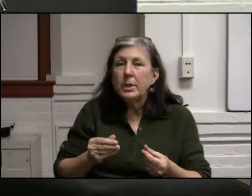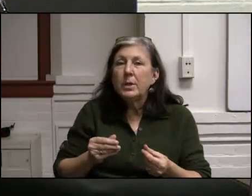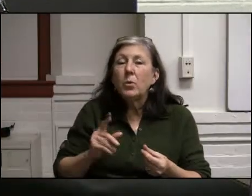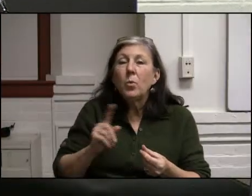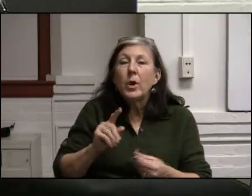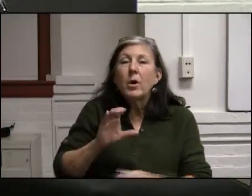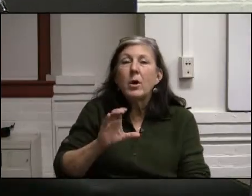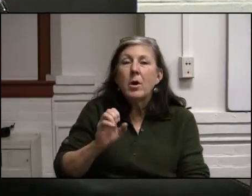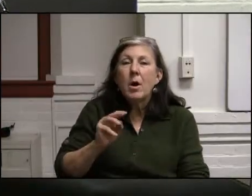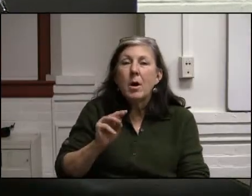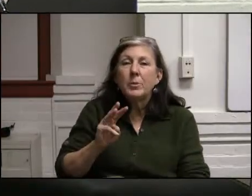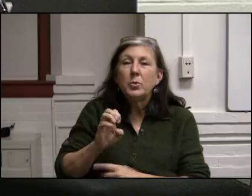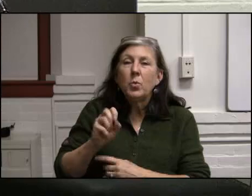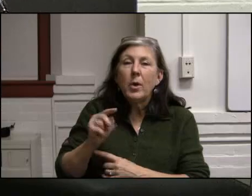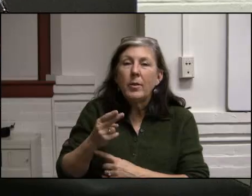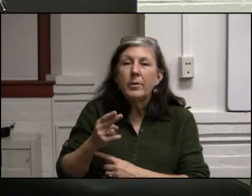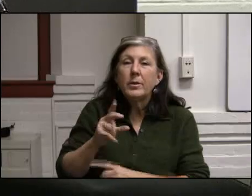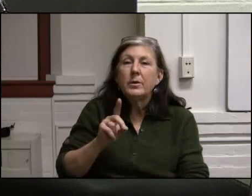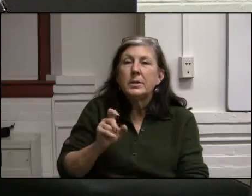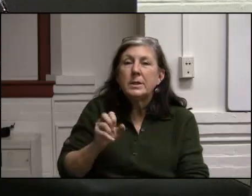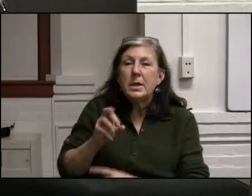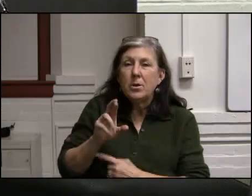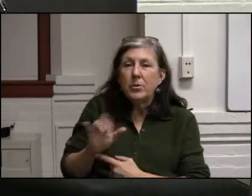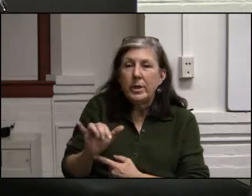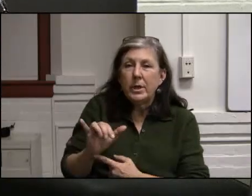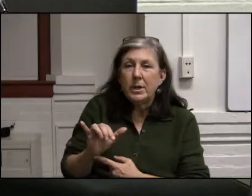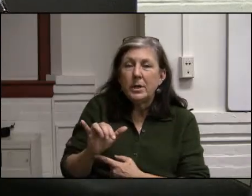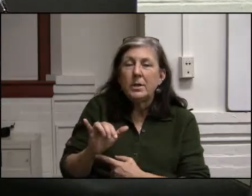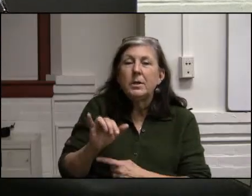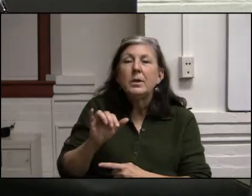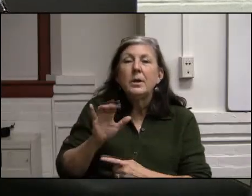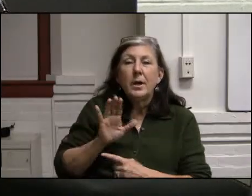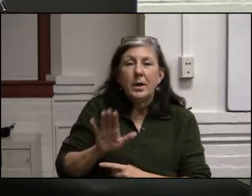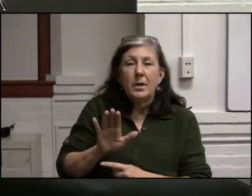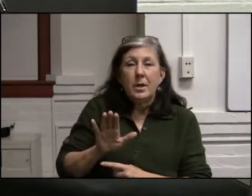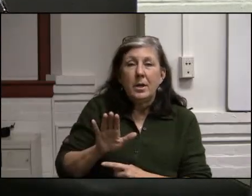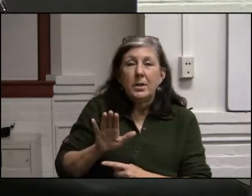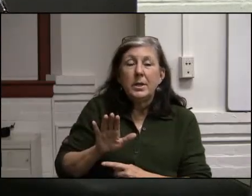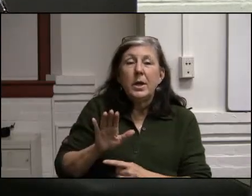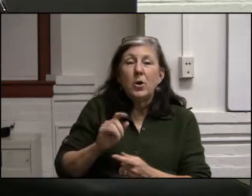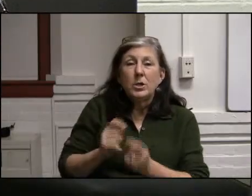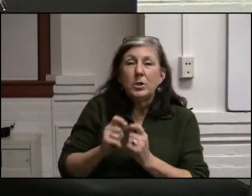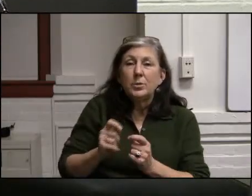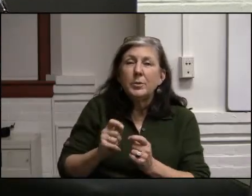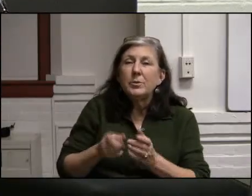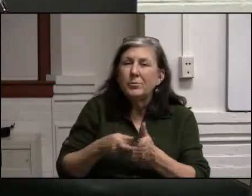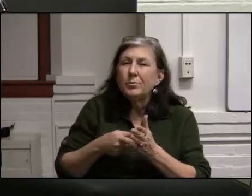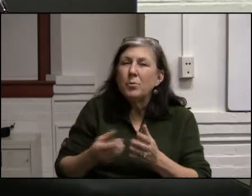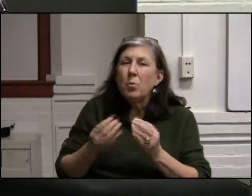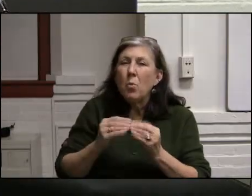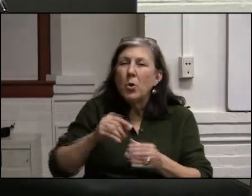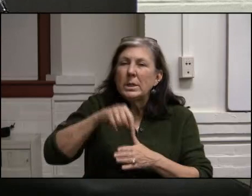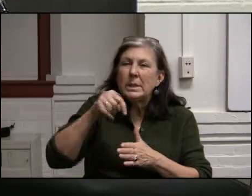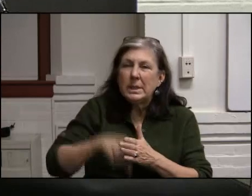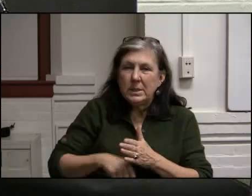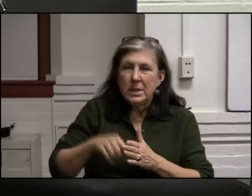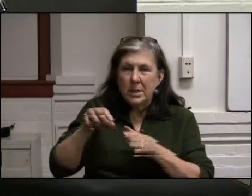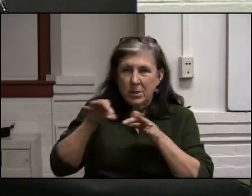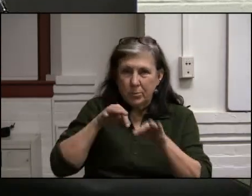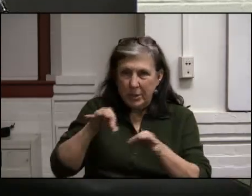Dairy. Commonwealth Dairy adjustments warrant a more detailed